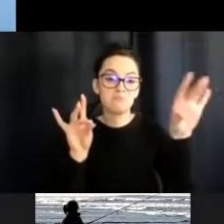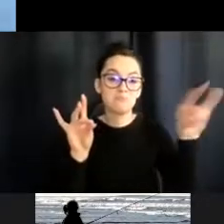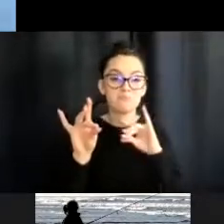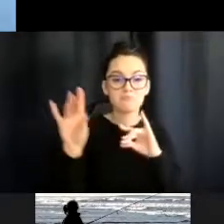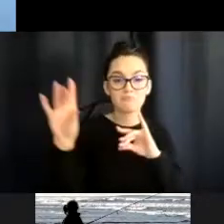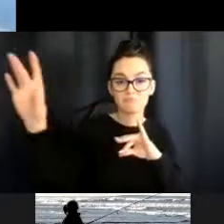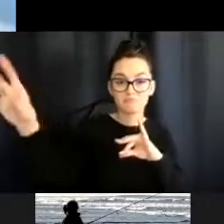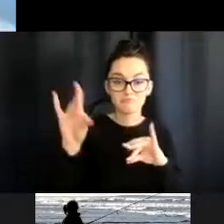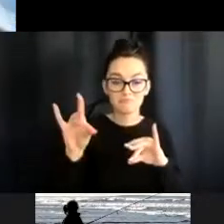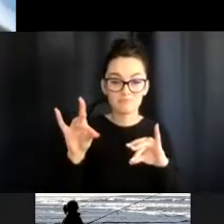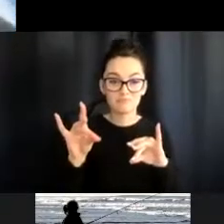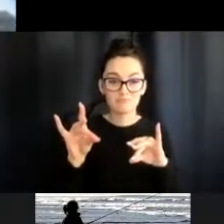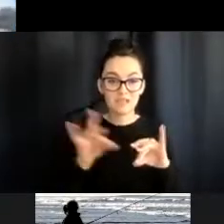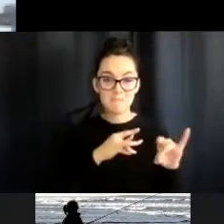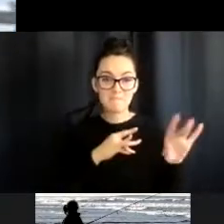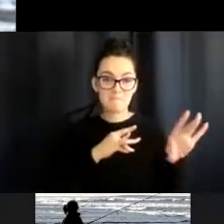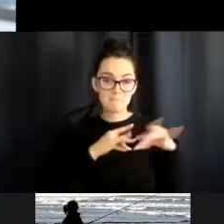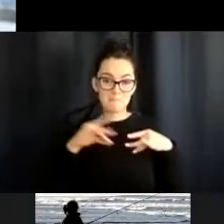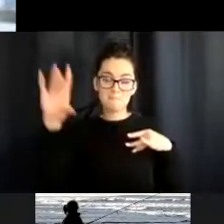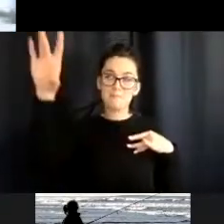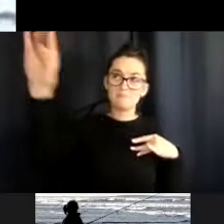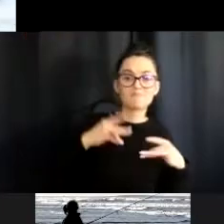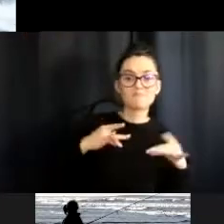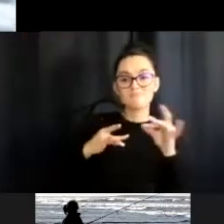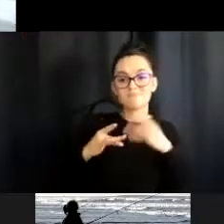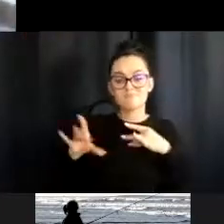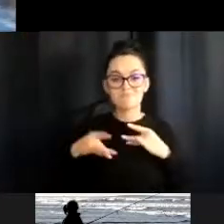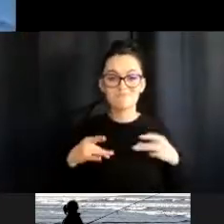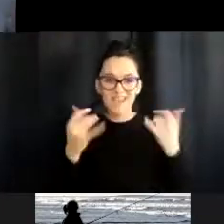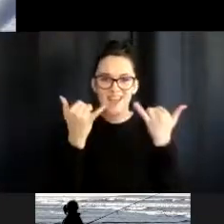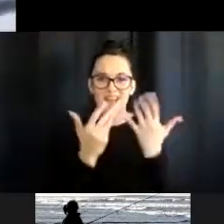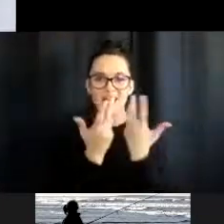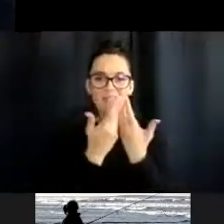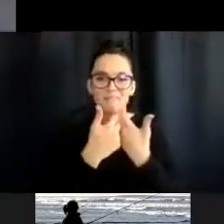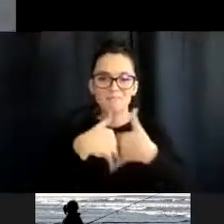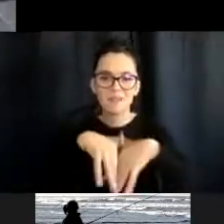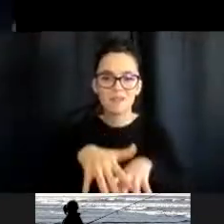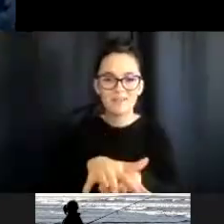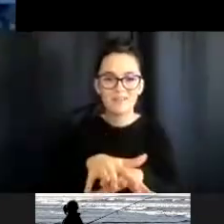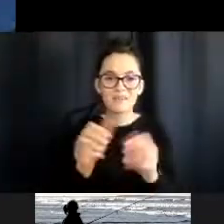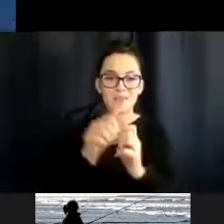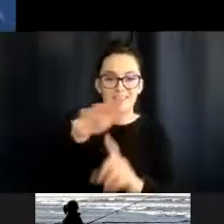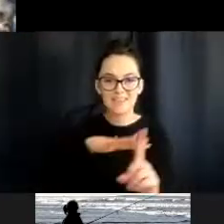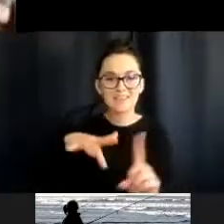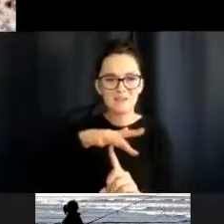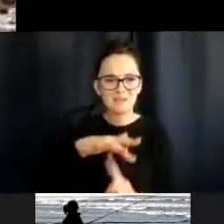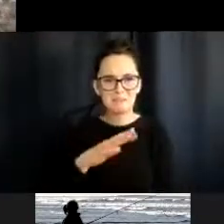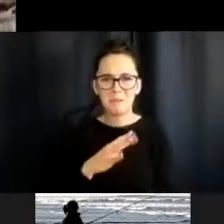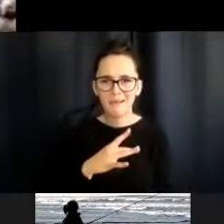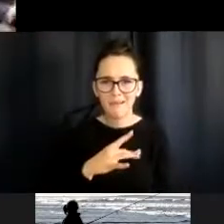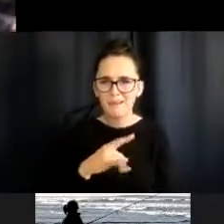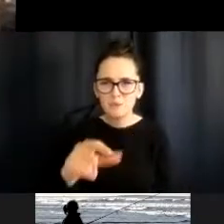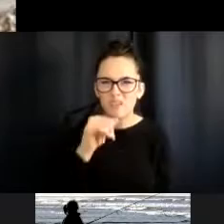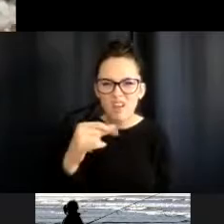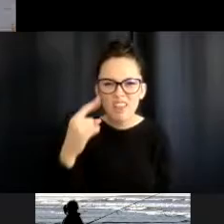And they'll put it all over their body. And so now they blend in with their environment. Isn't that cool? You wouldn't even think that's